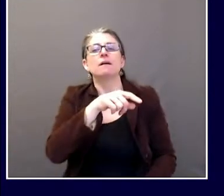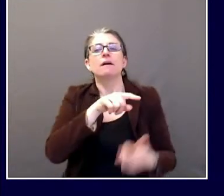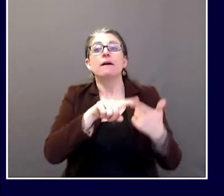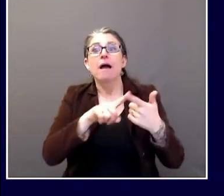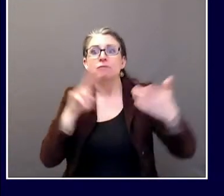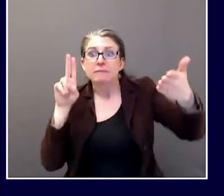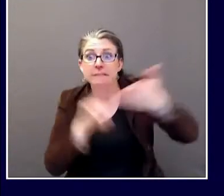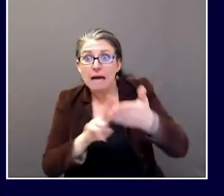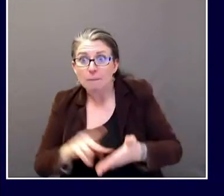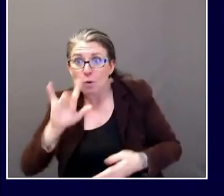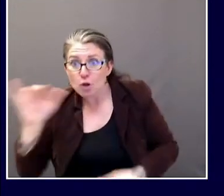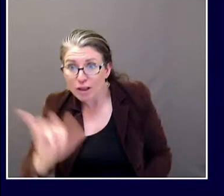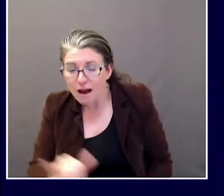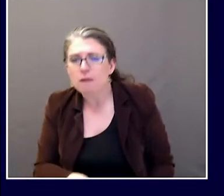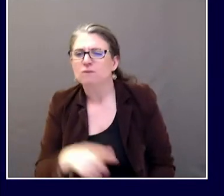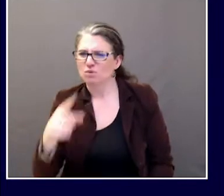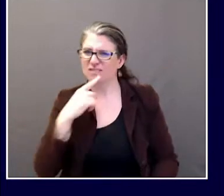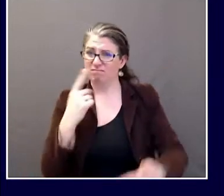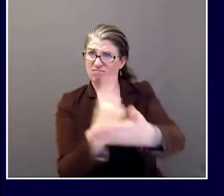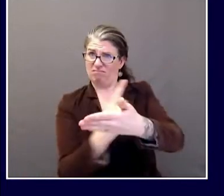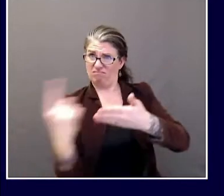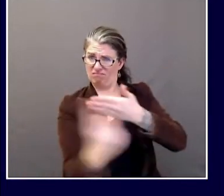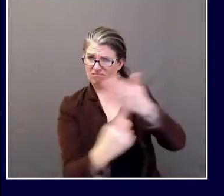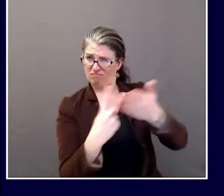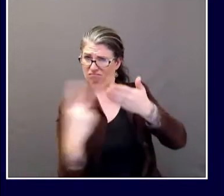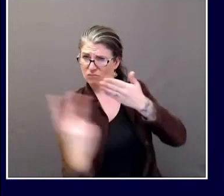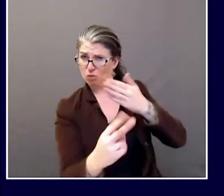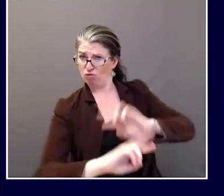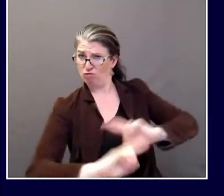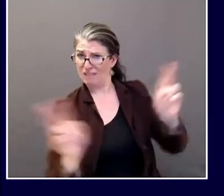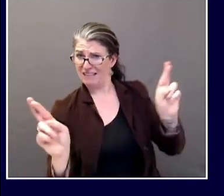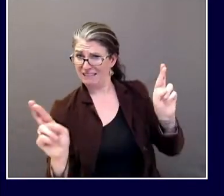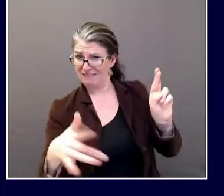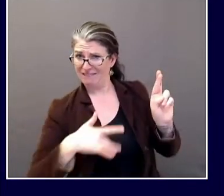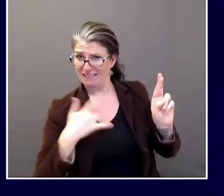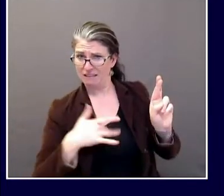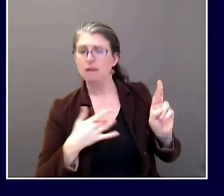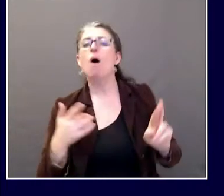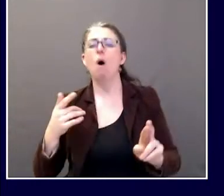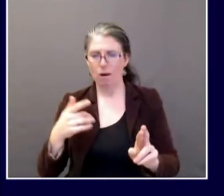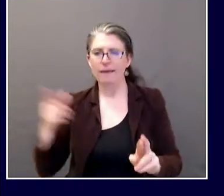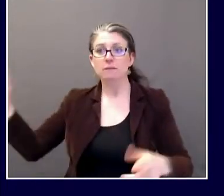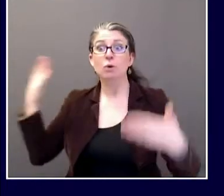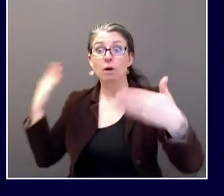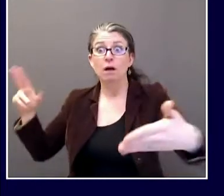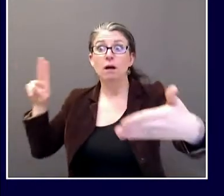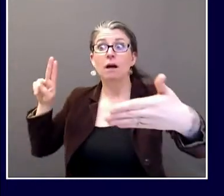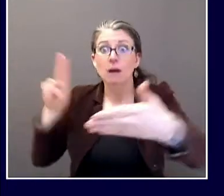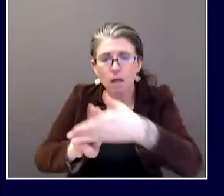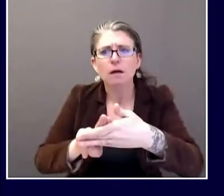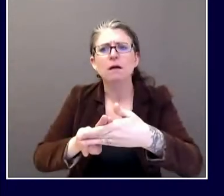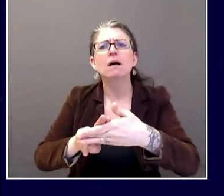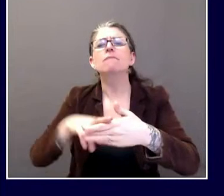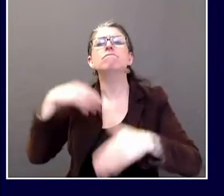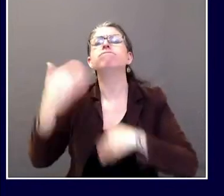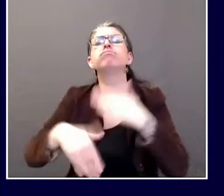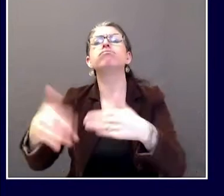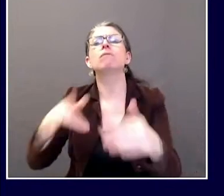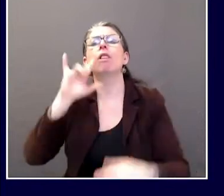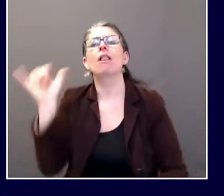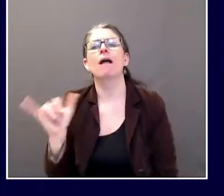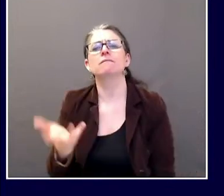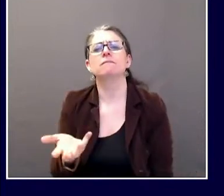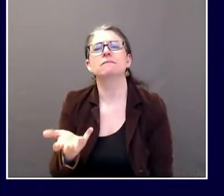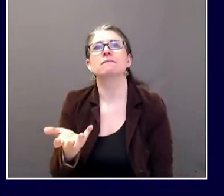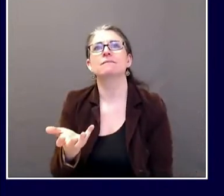weeks. Again, we were hoping that the federal solution called VAMS would be the one-stop shop that all